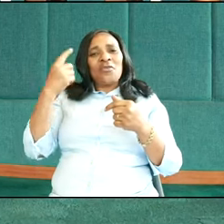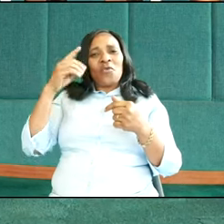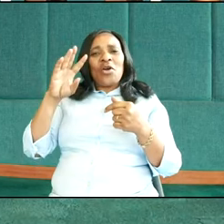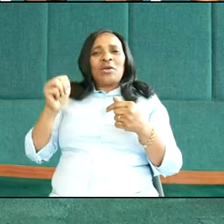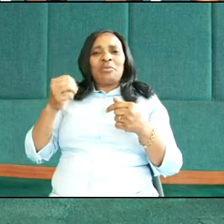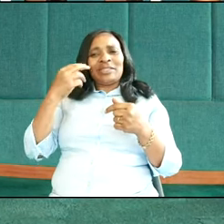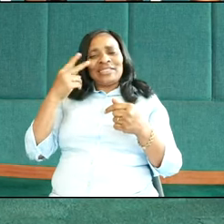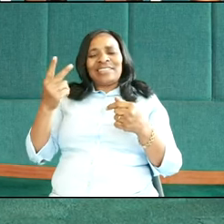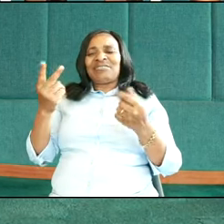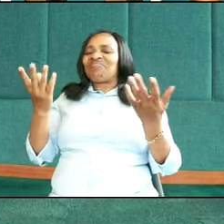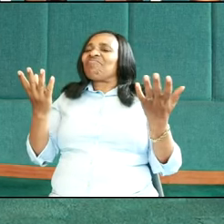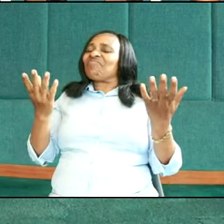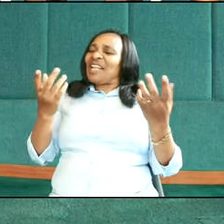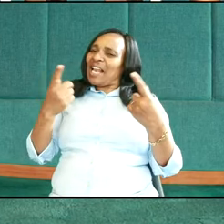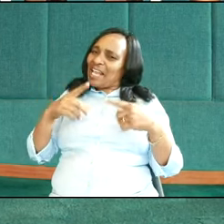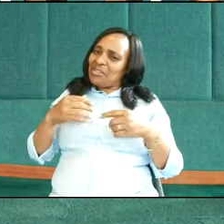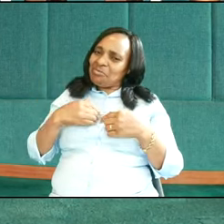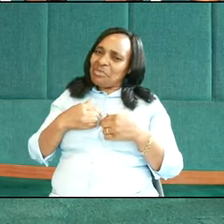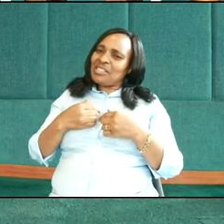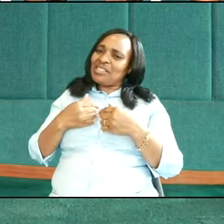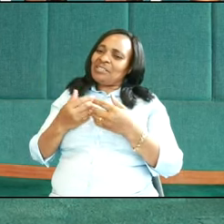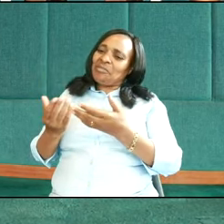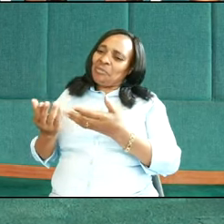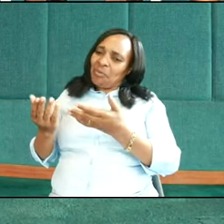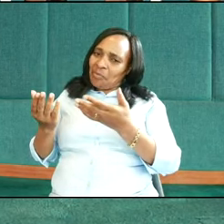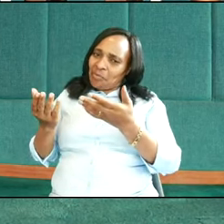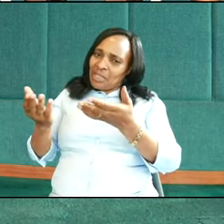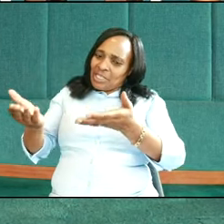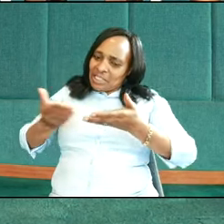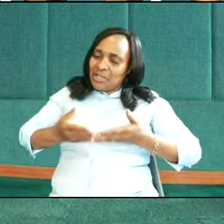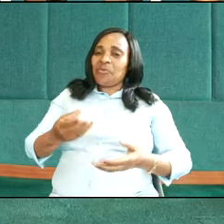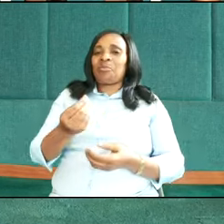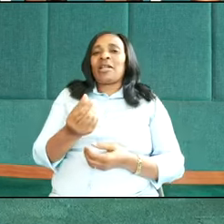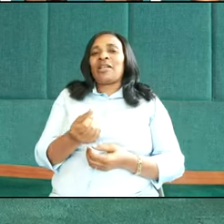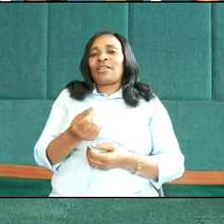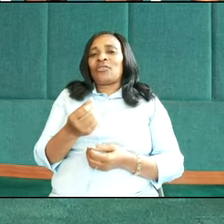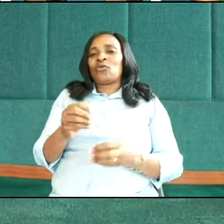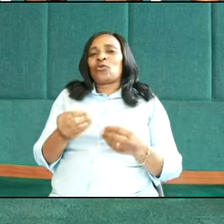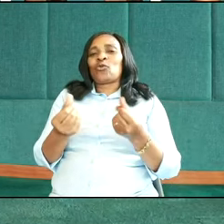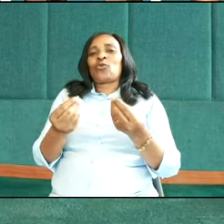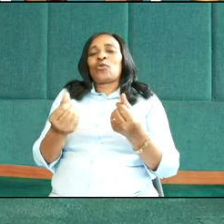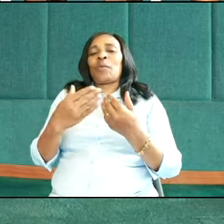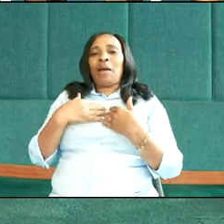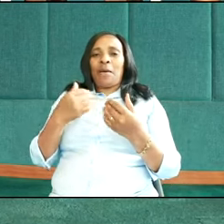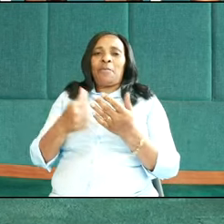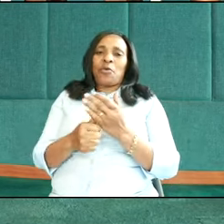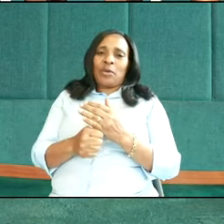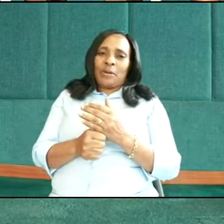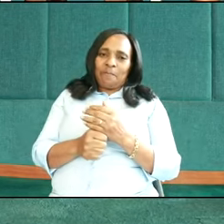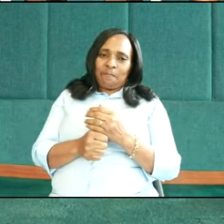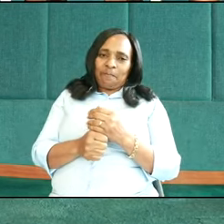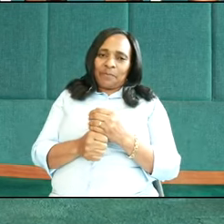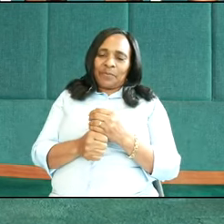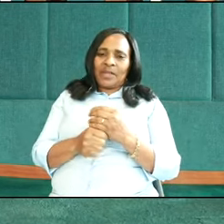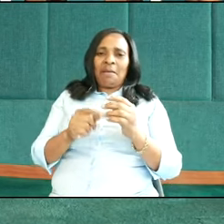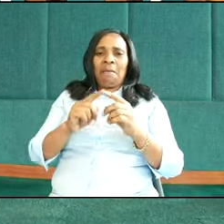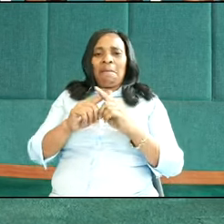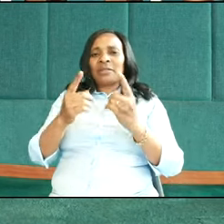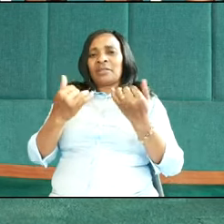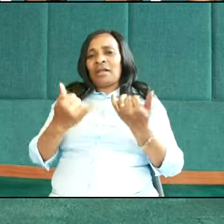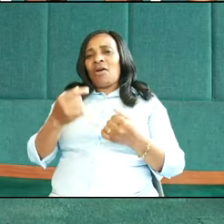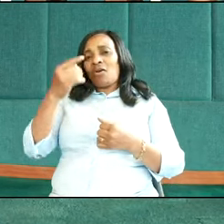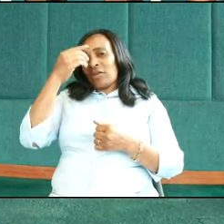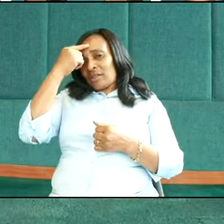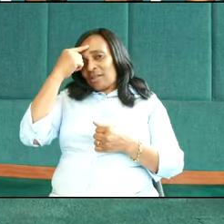saw, let me just do this. This is a way out of my problems. Yeah. So that's why he decided to do that. But I think he